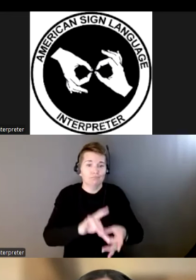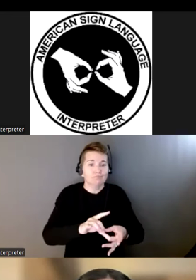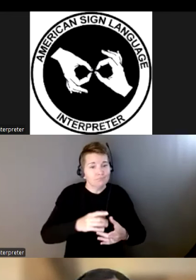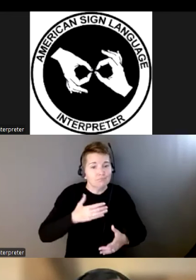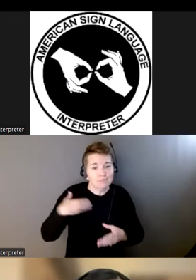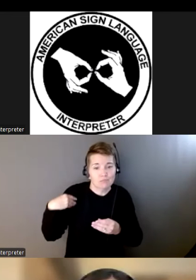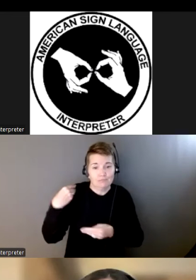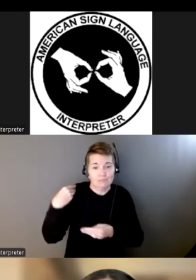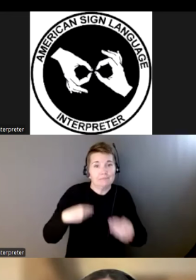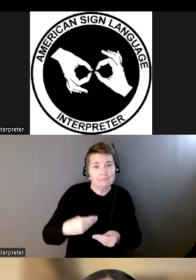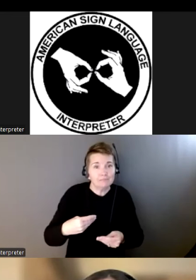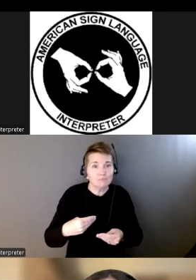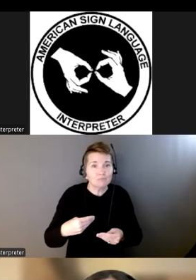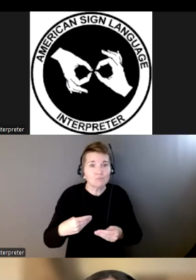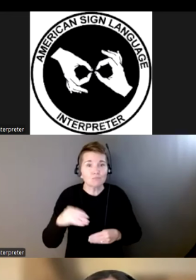Next slide, please.